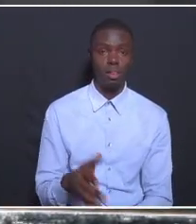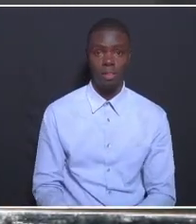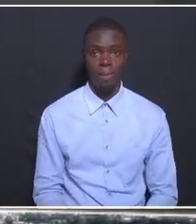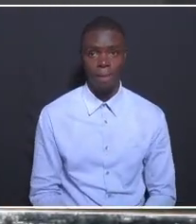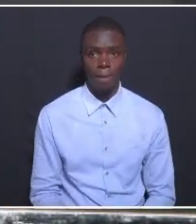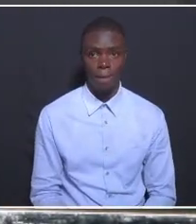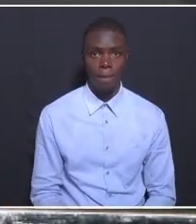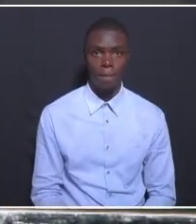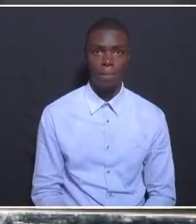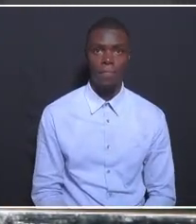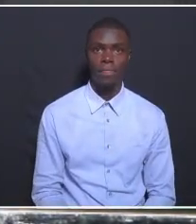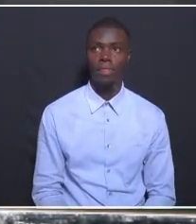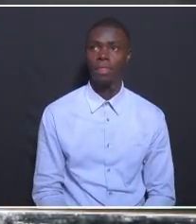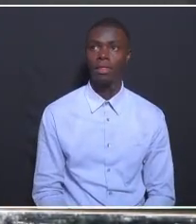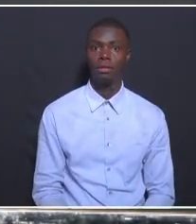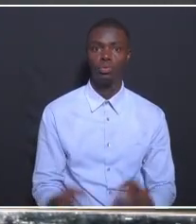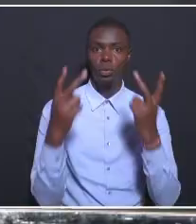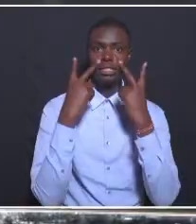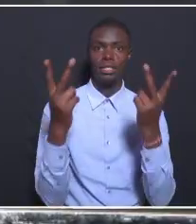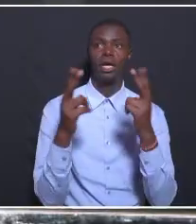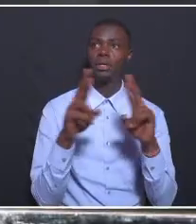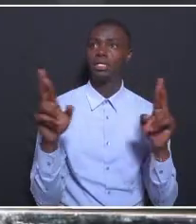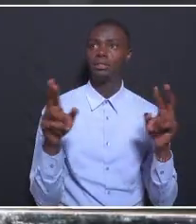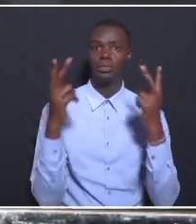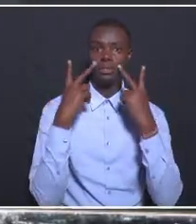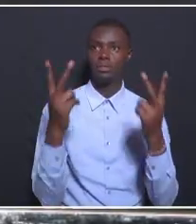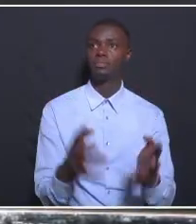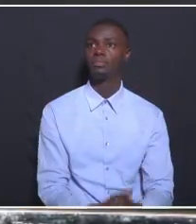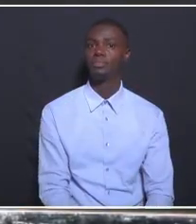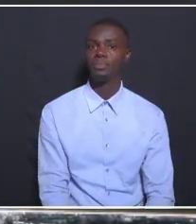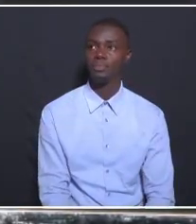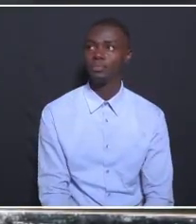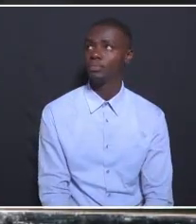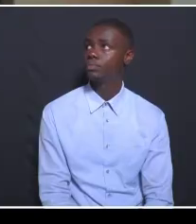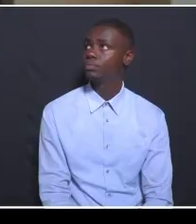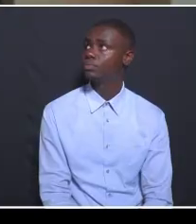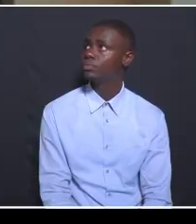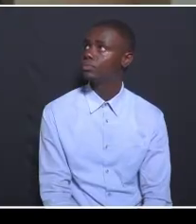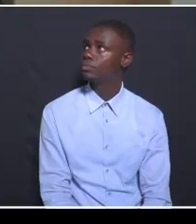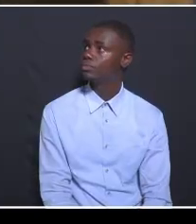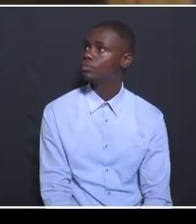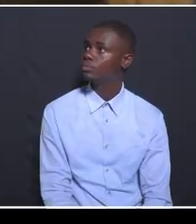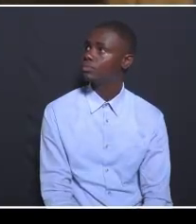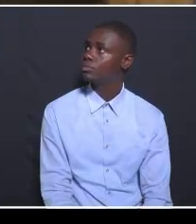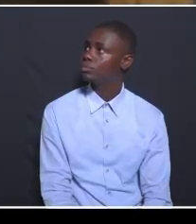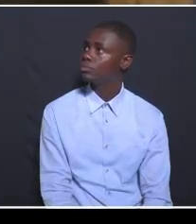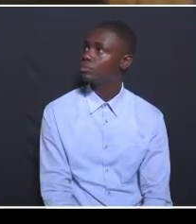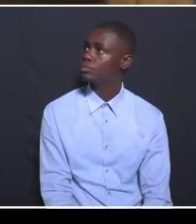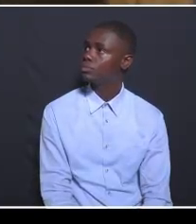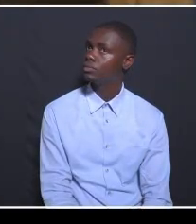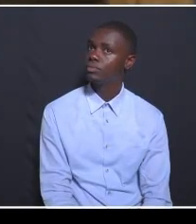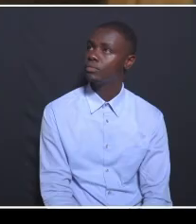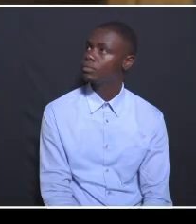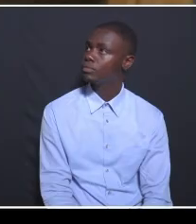when? Are we ready? Yo, Wi-Fi imeenda. Si unanuka ushago, surely who